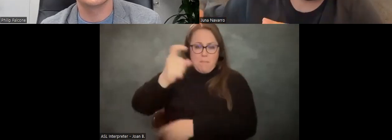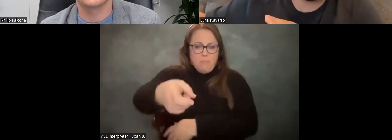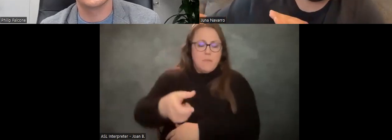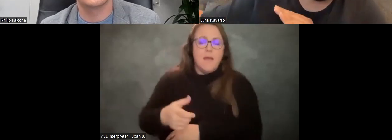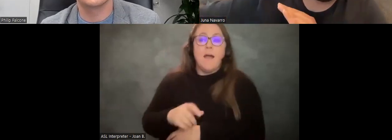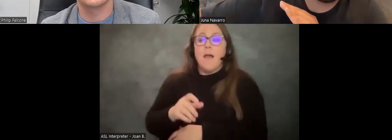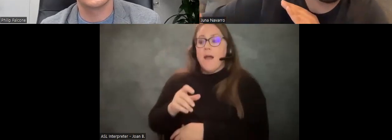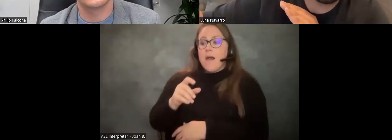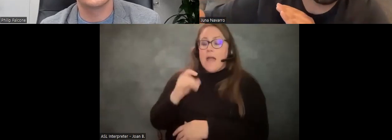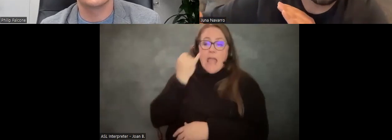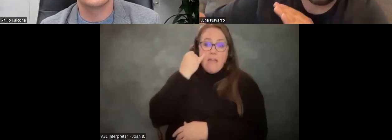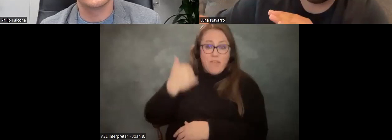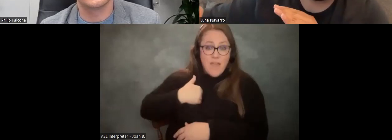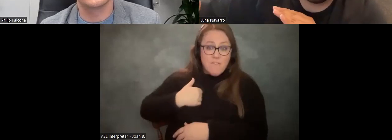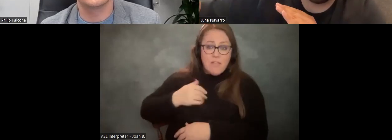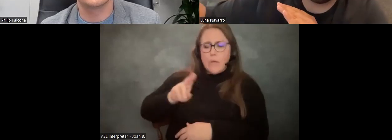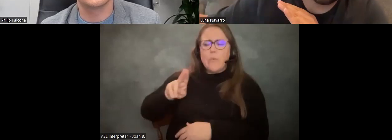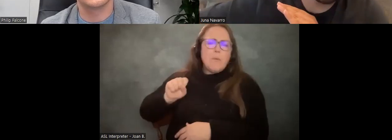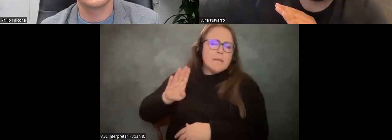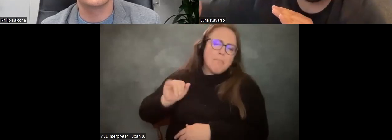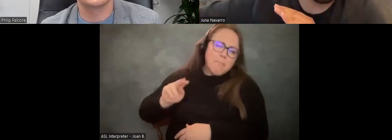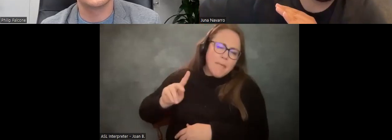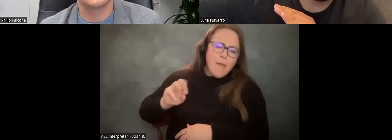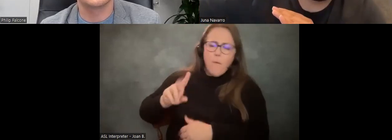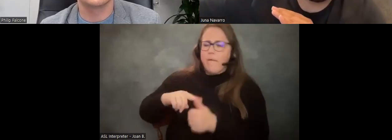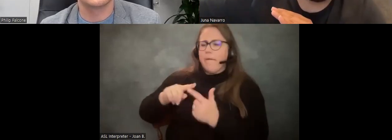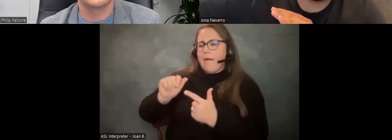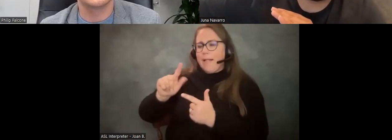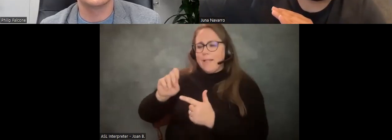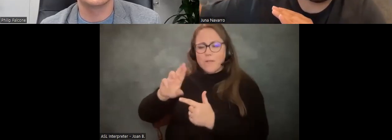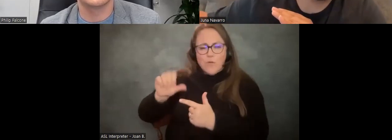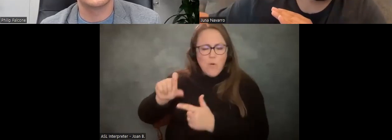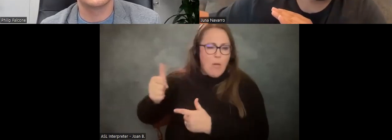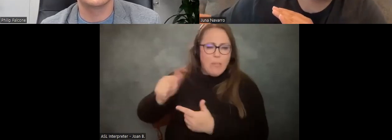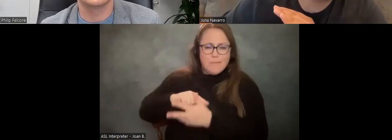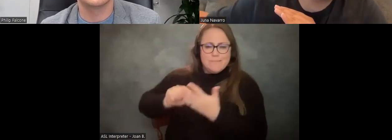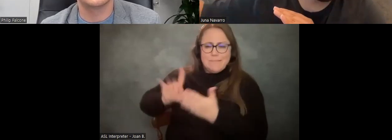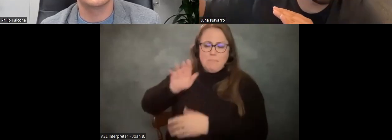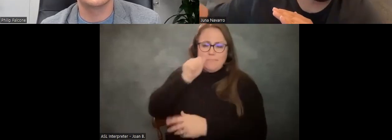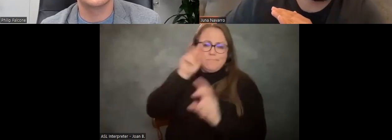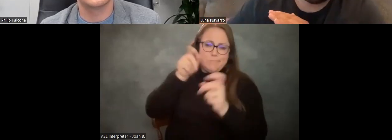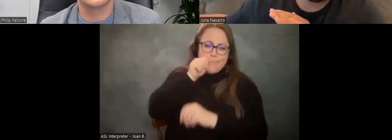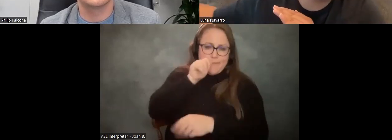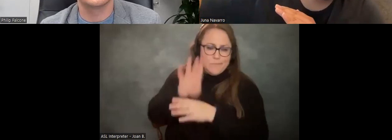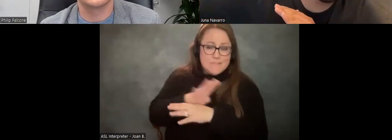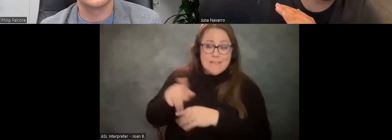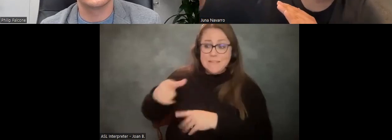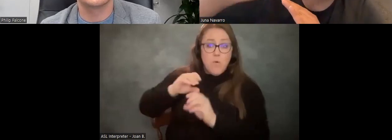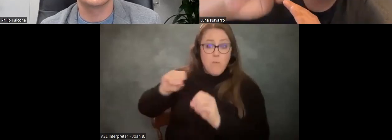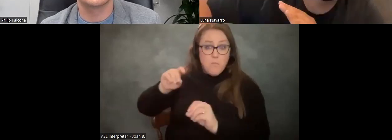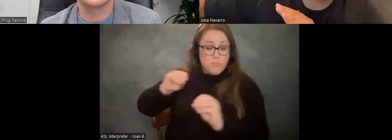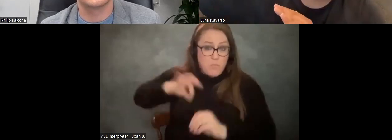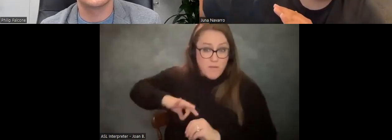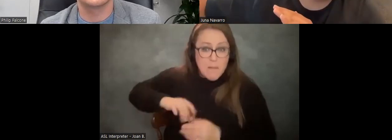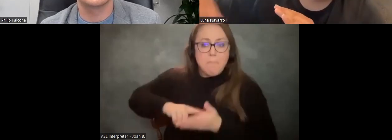Museum has a partnership with US Bank or other Altura or whatever private institutions, since they're a nonprofit, they're allowed to take